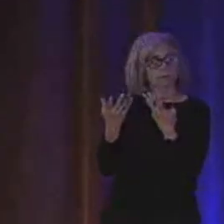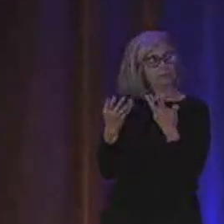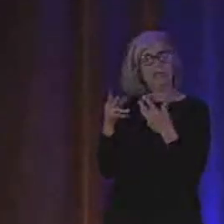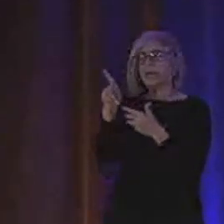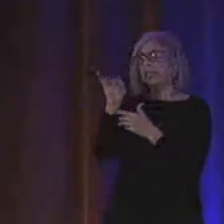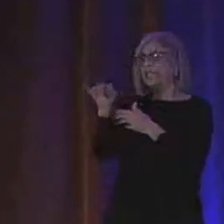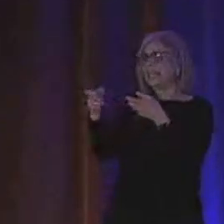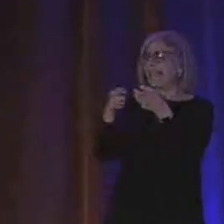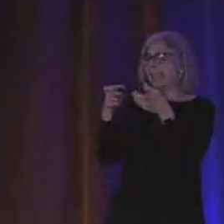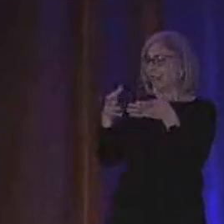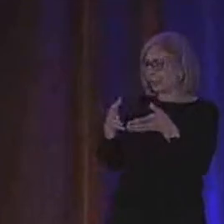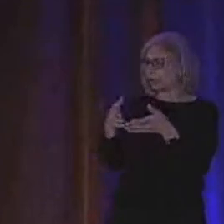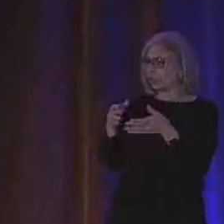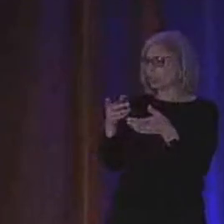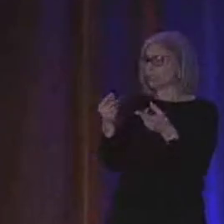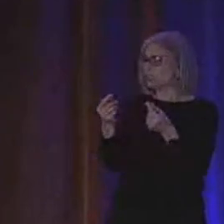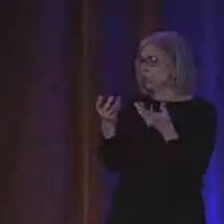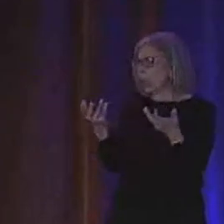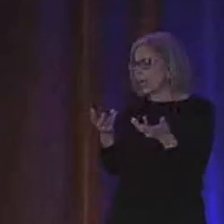do,